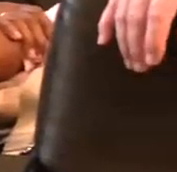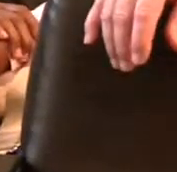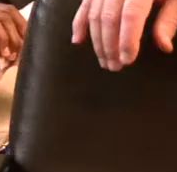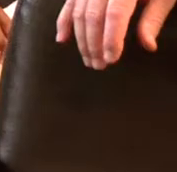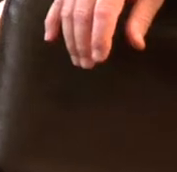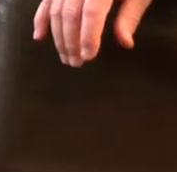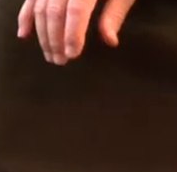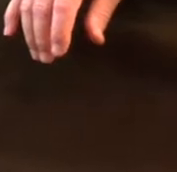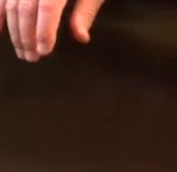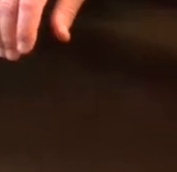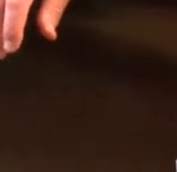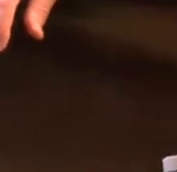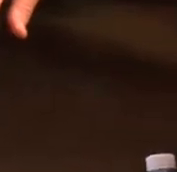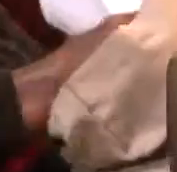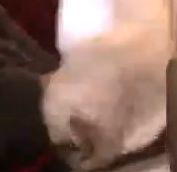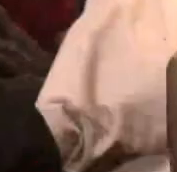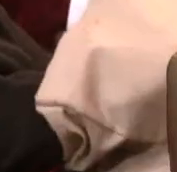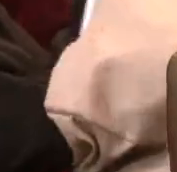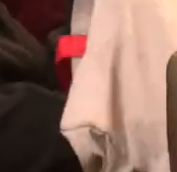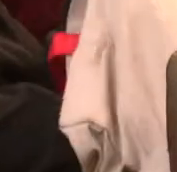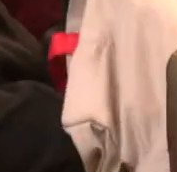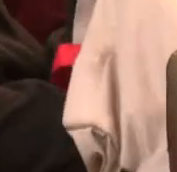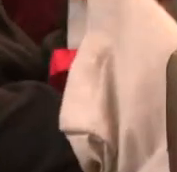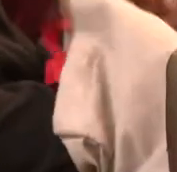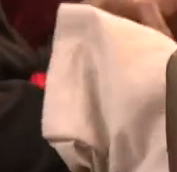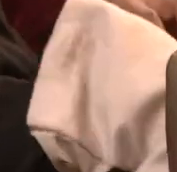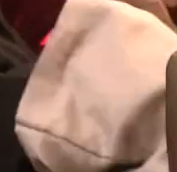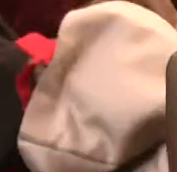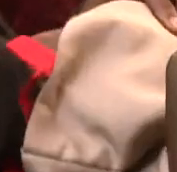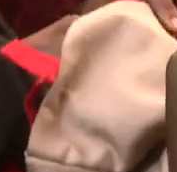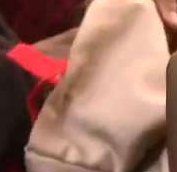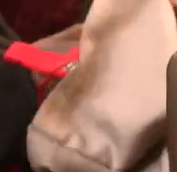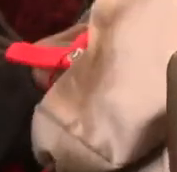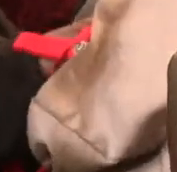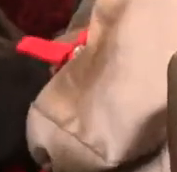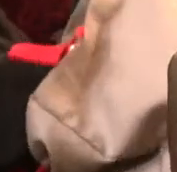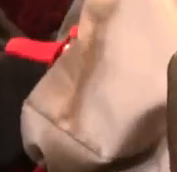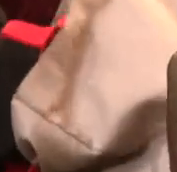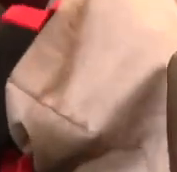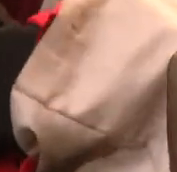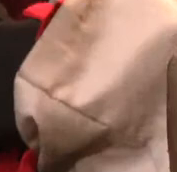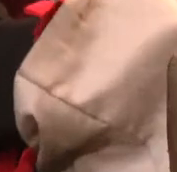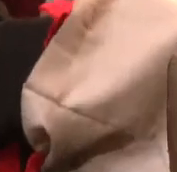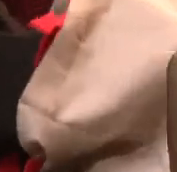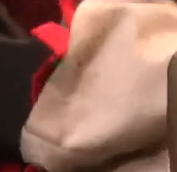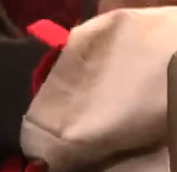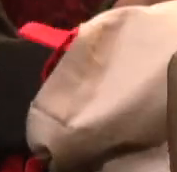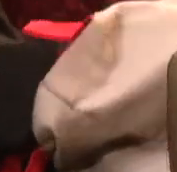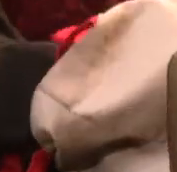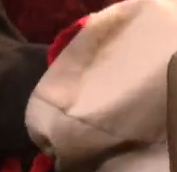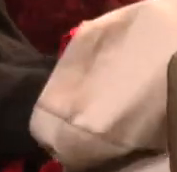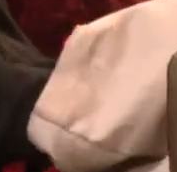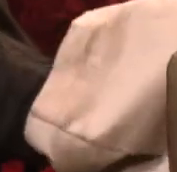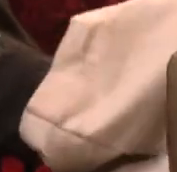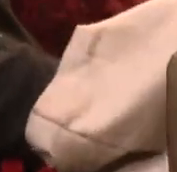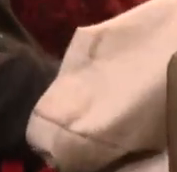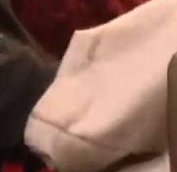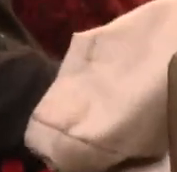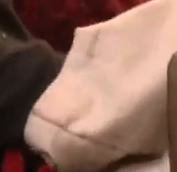yourself oh I thought your hand was up okay ma'am